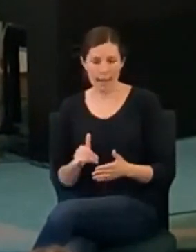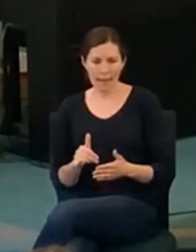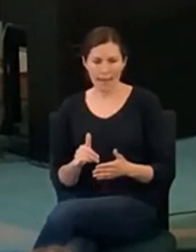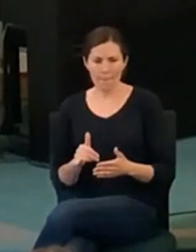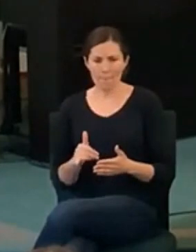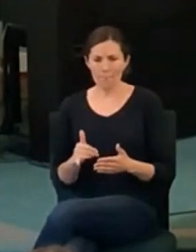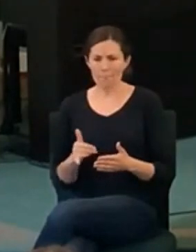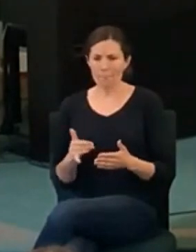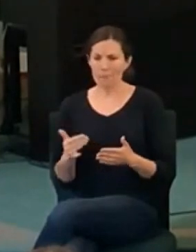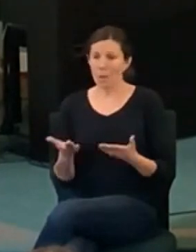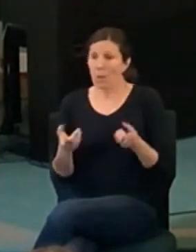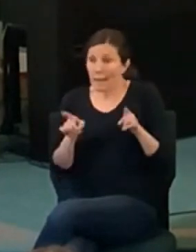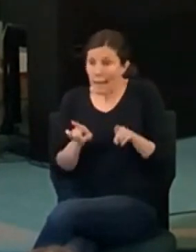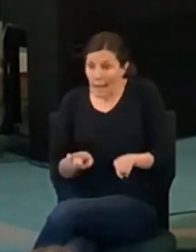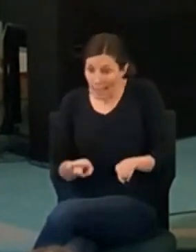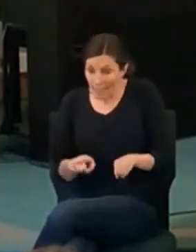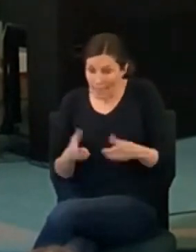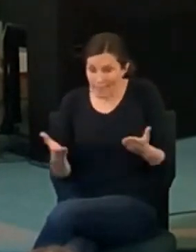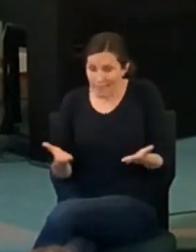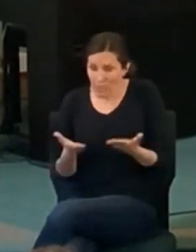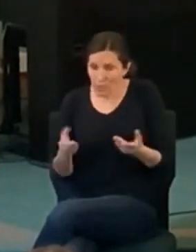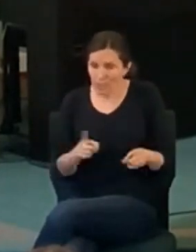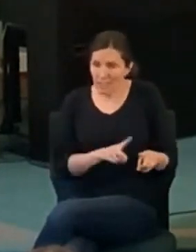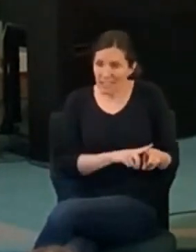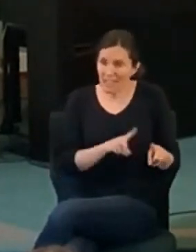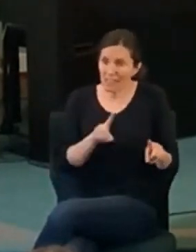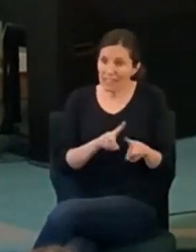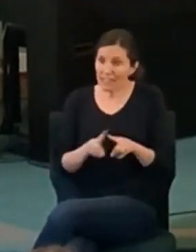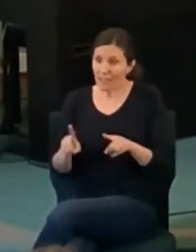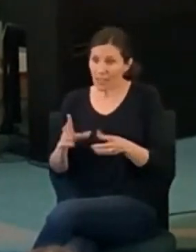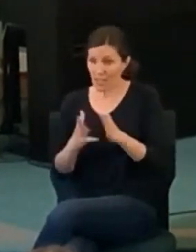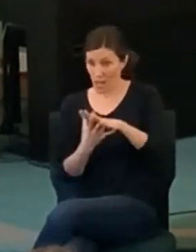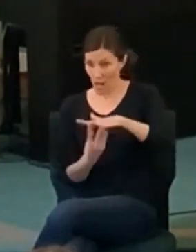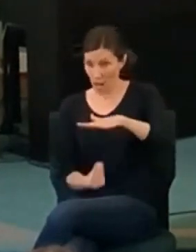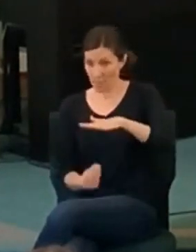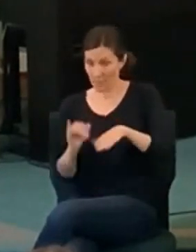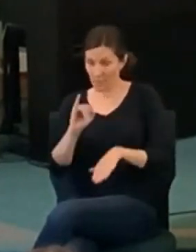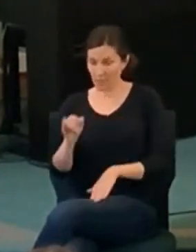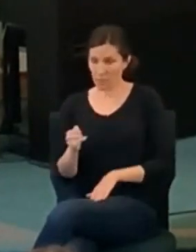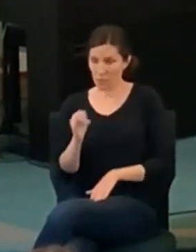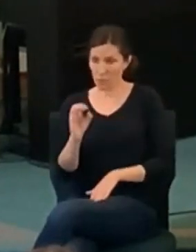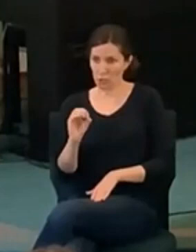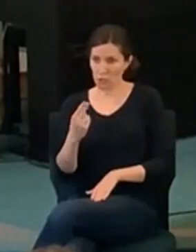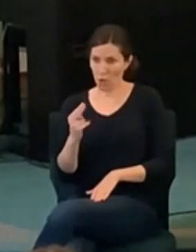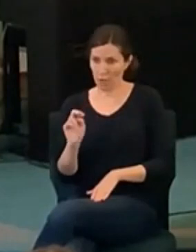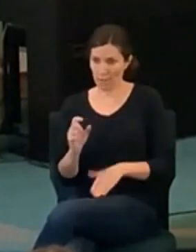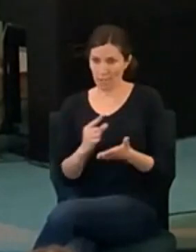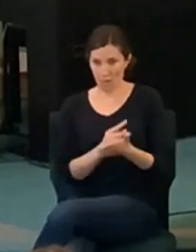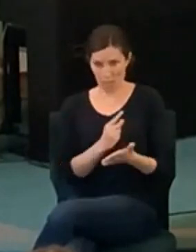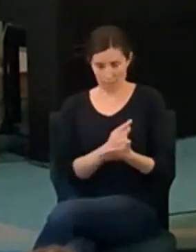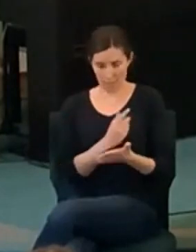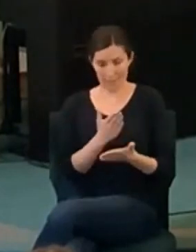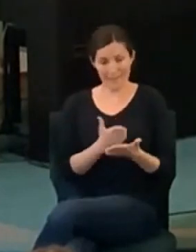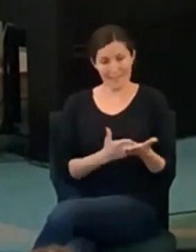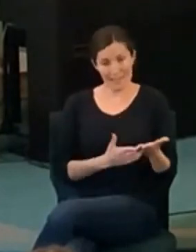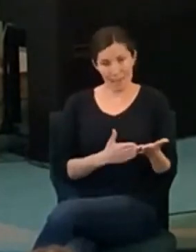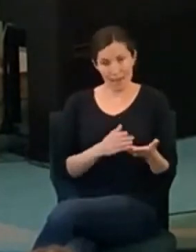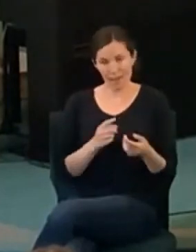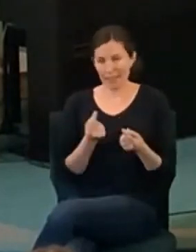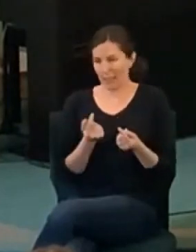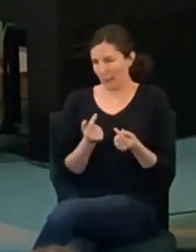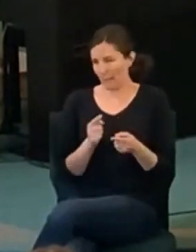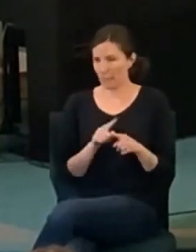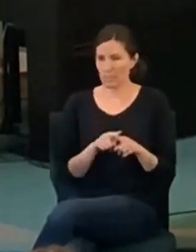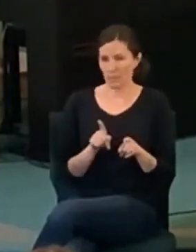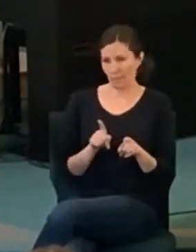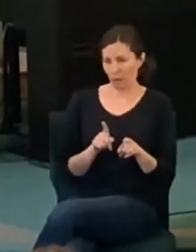that mentions how this story isn't included in all of John's manuscripts. I don't want to spend a lot of time on that, but I do